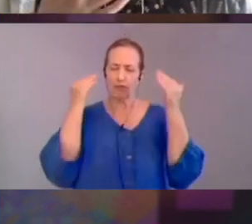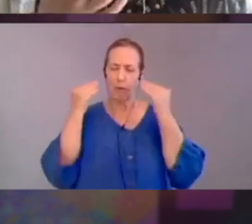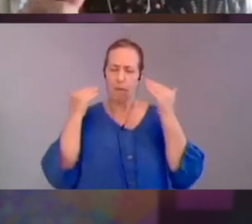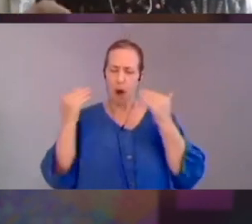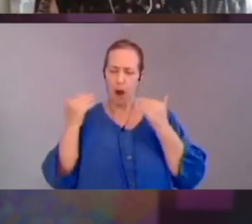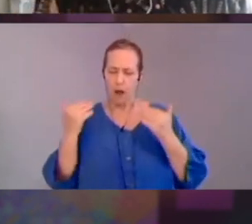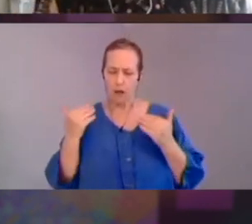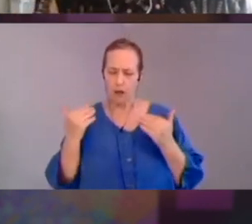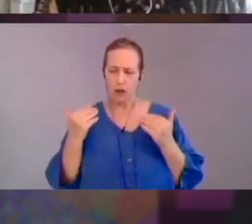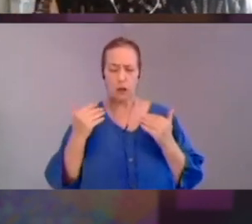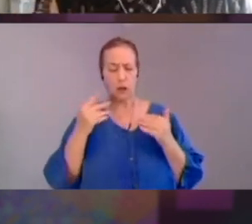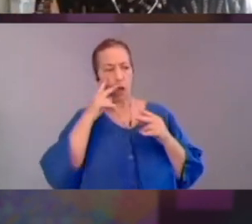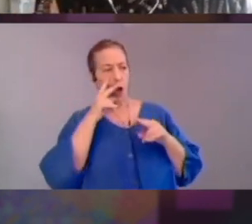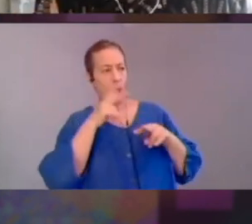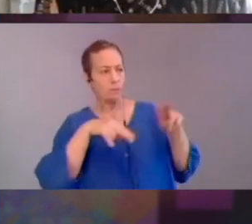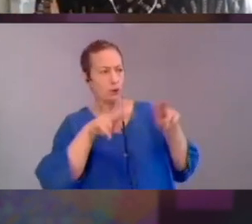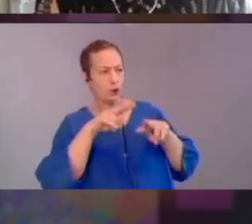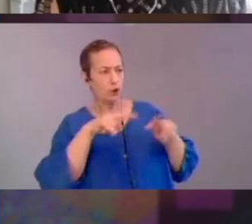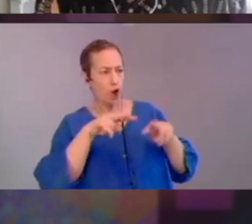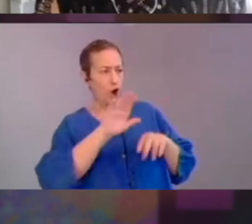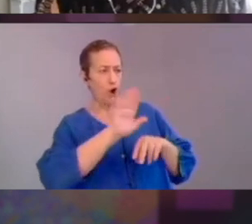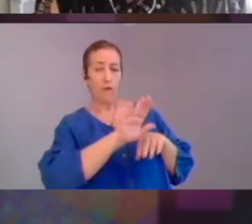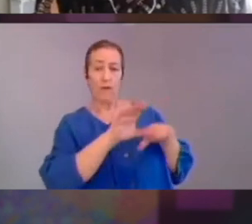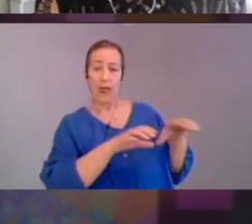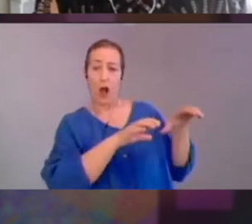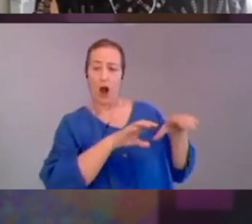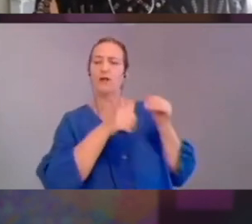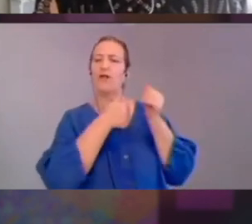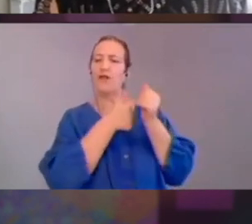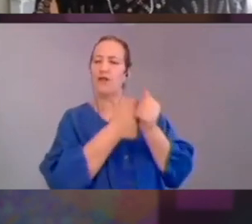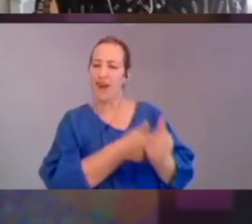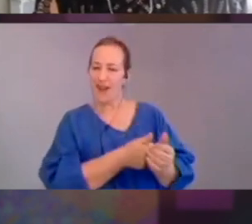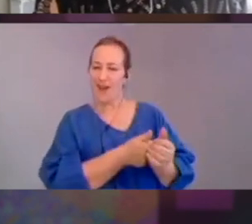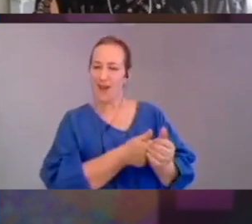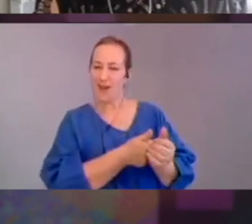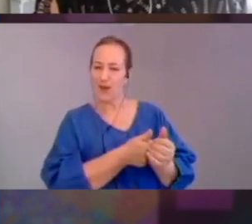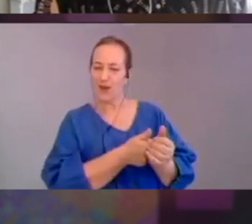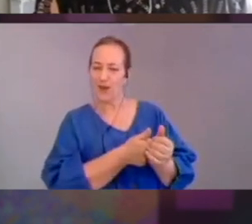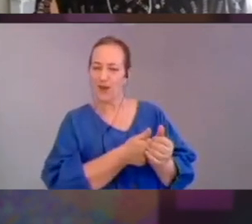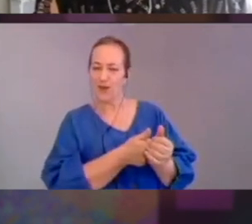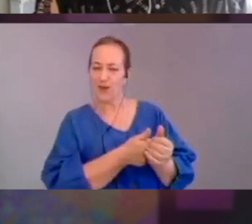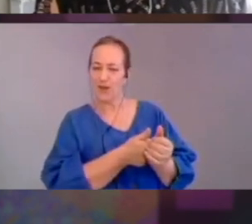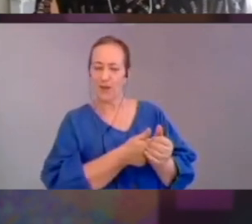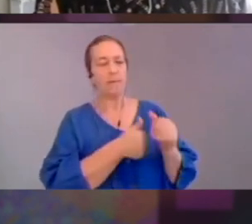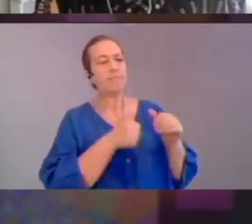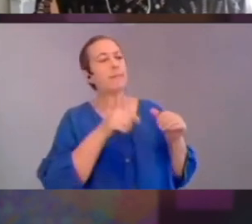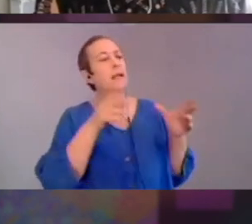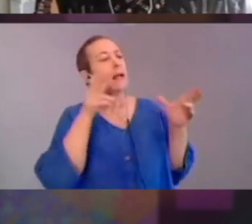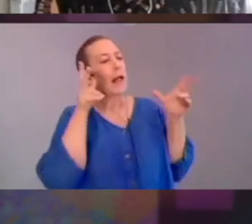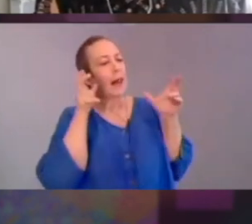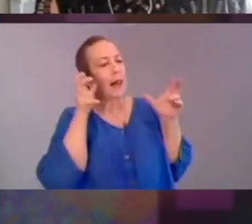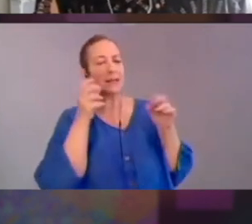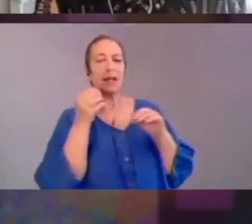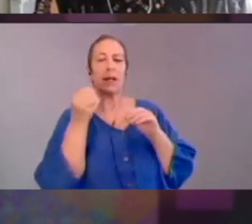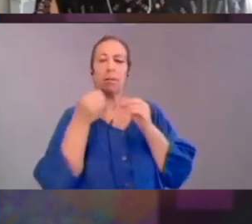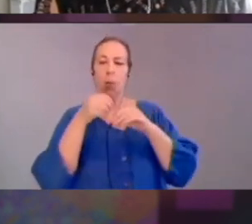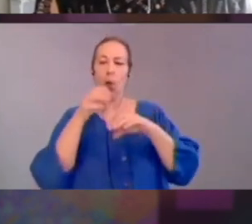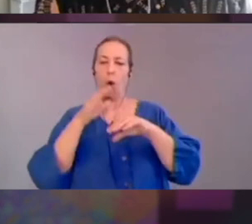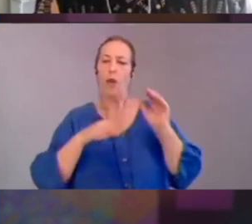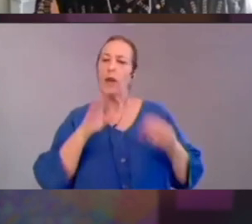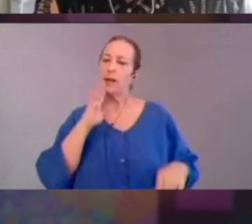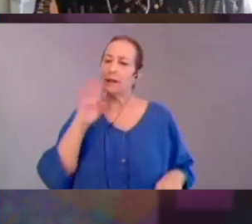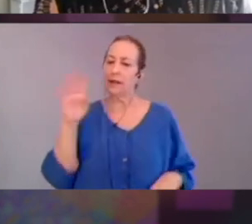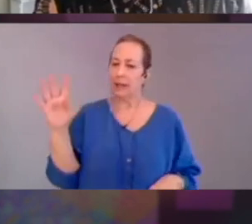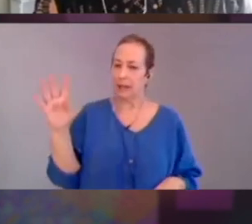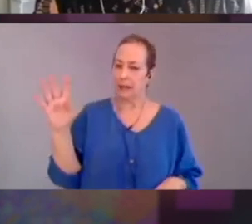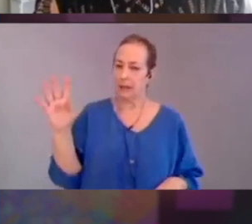the community and follow their example. Listen more than you speak. Listen